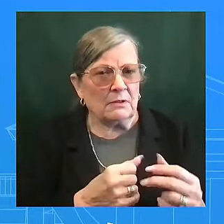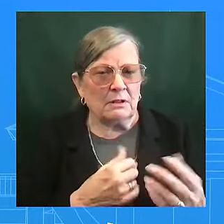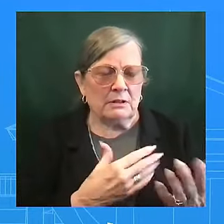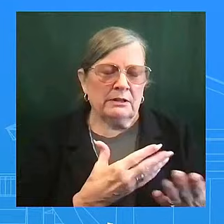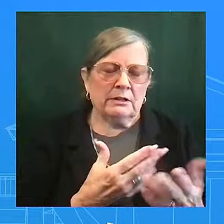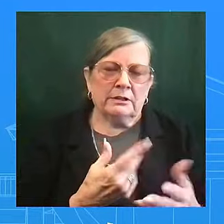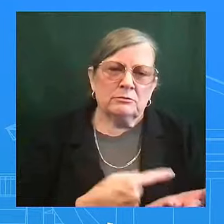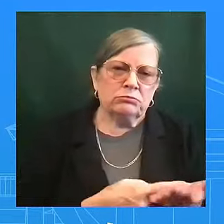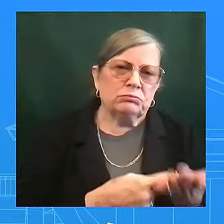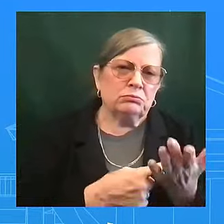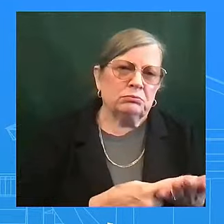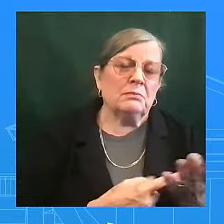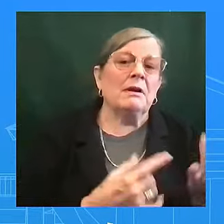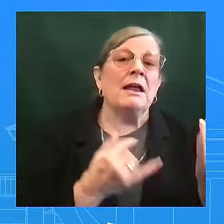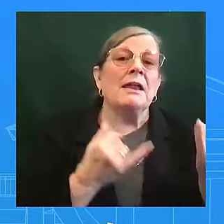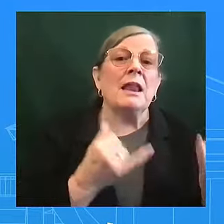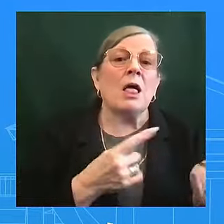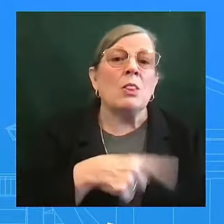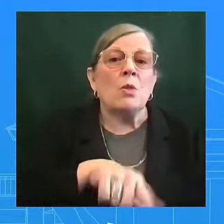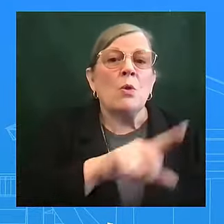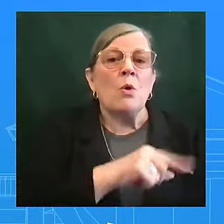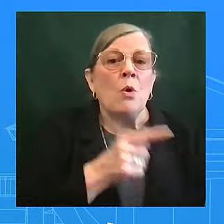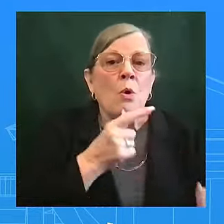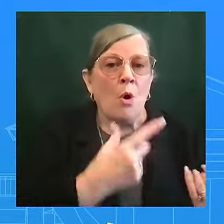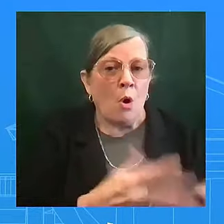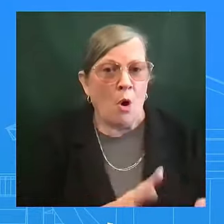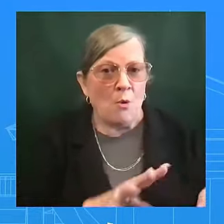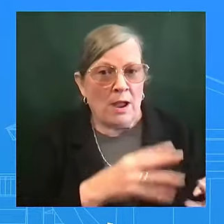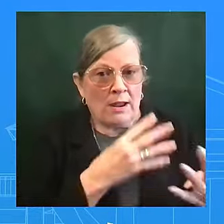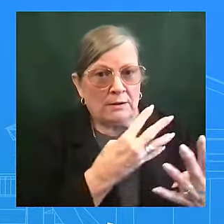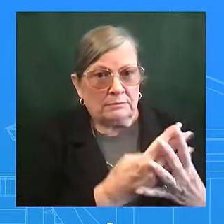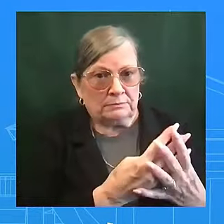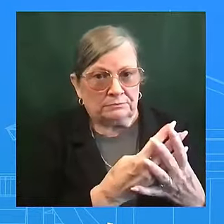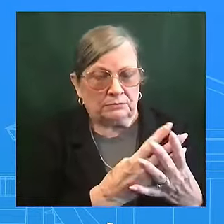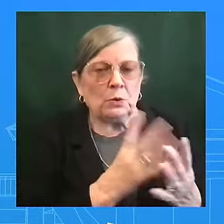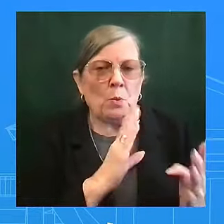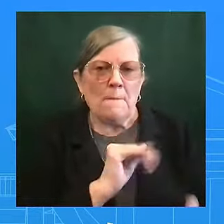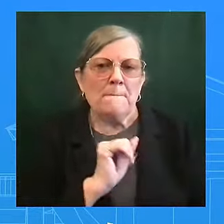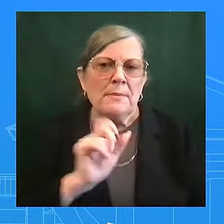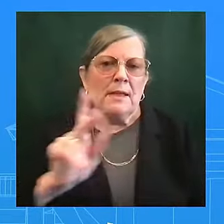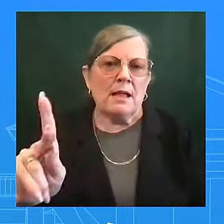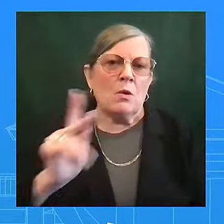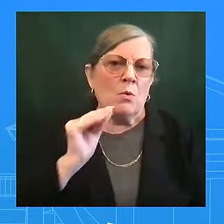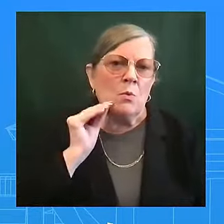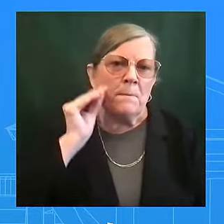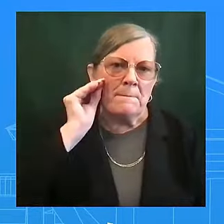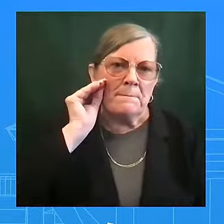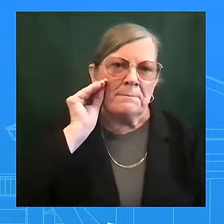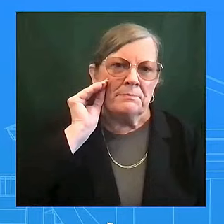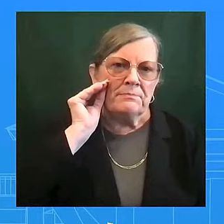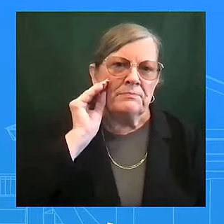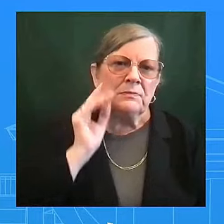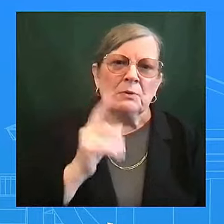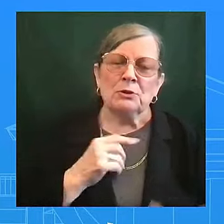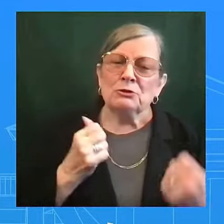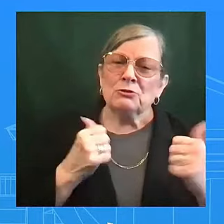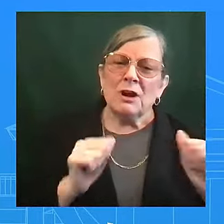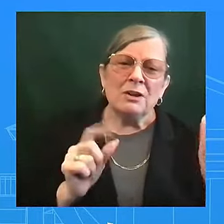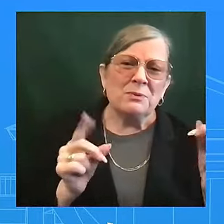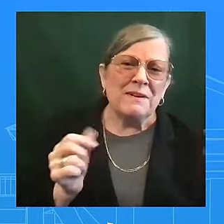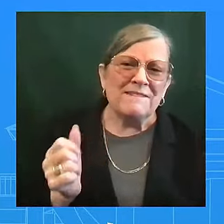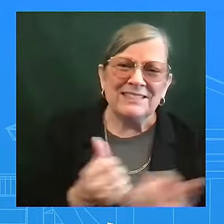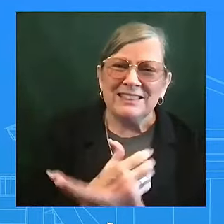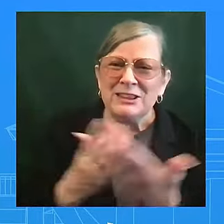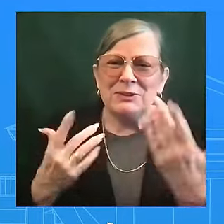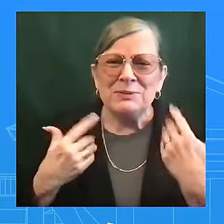said. And so we are pursuing certainly all efforts, is something that the president said, to secure a deal that would release, again,